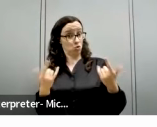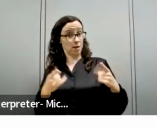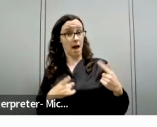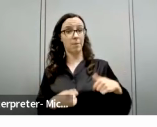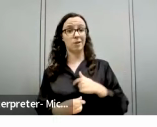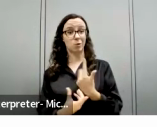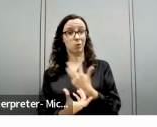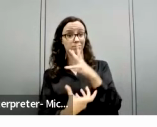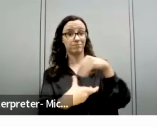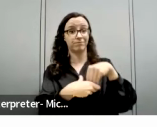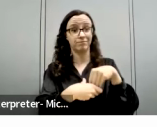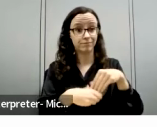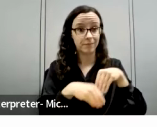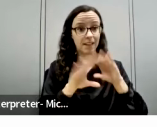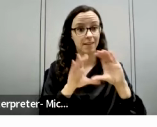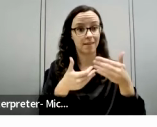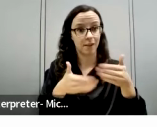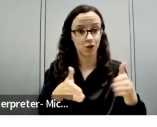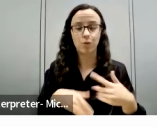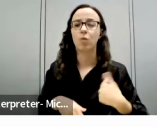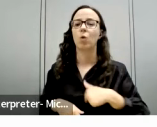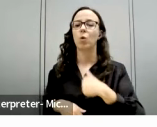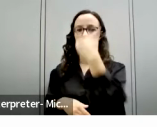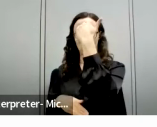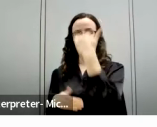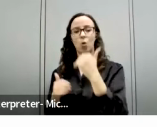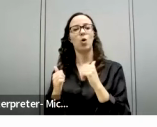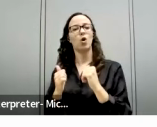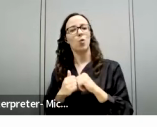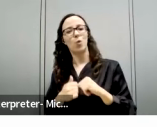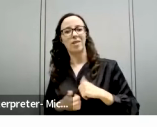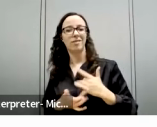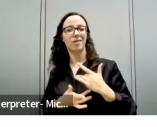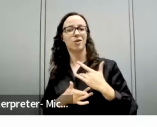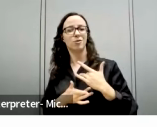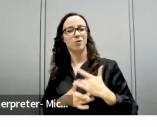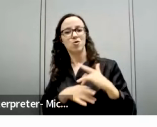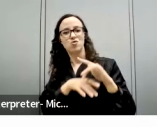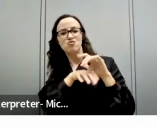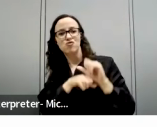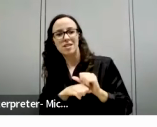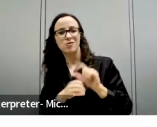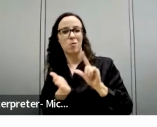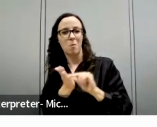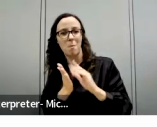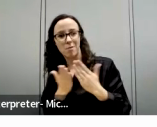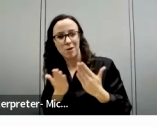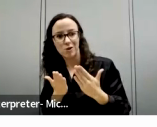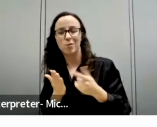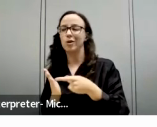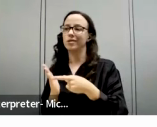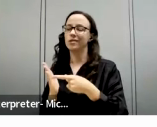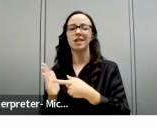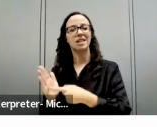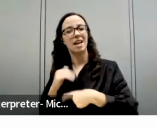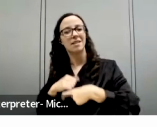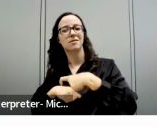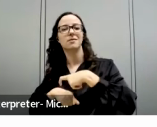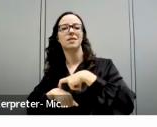into the classroom? And so we know that with a traditional book that's published, if you are using one, that takes years and it takes time